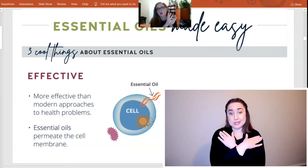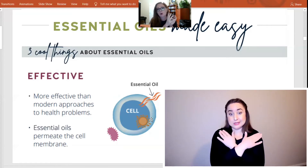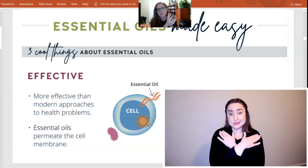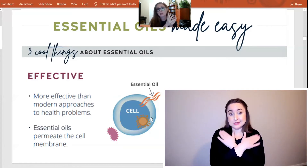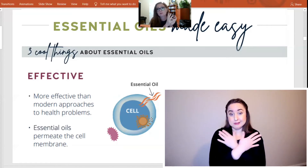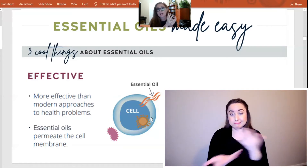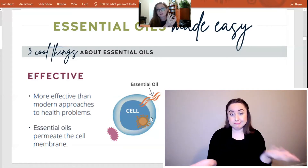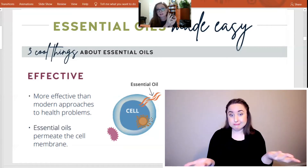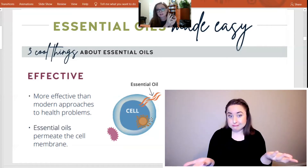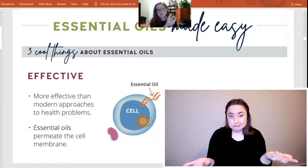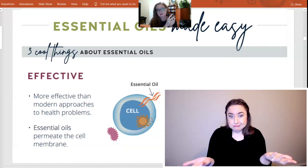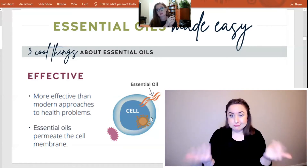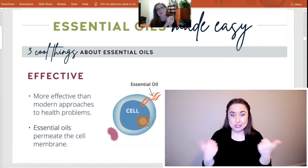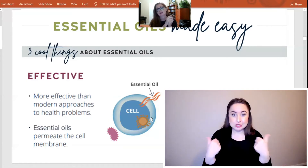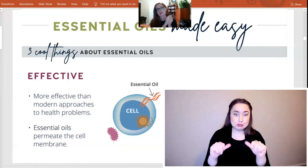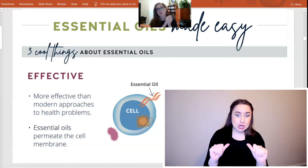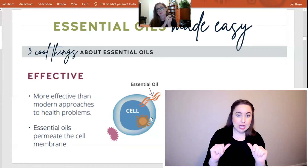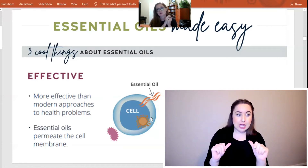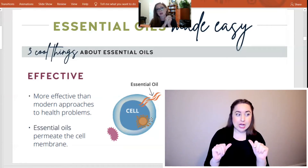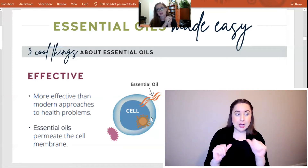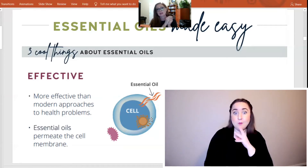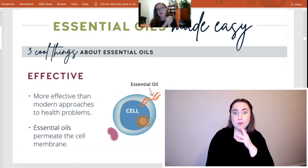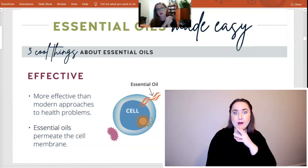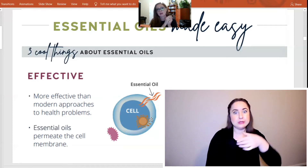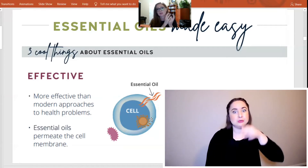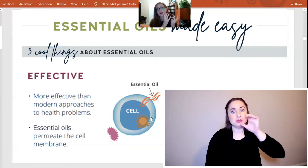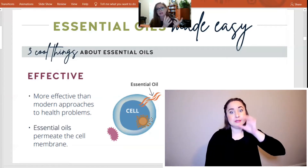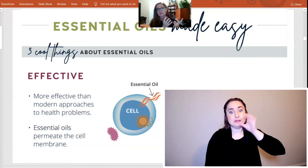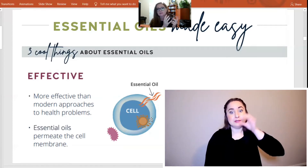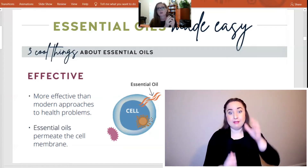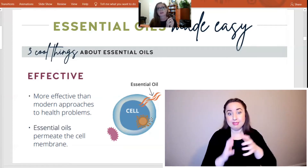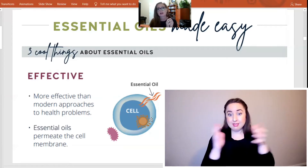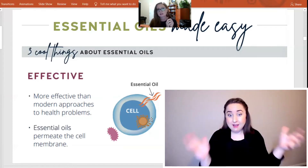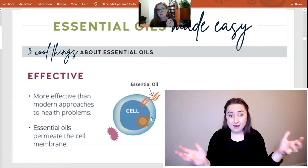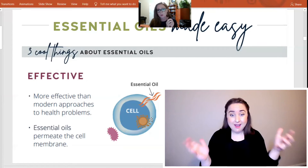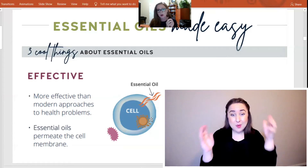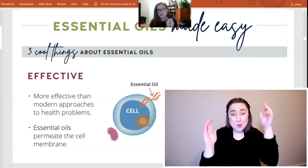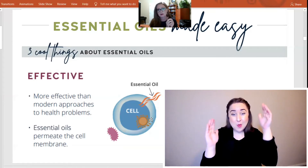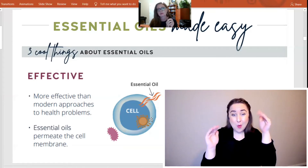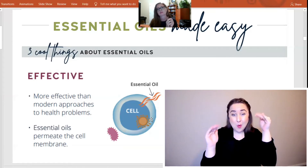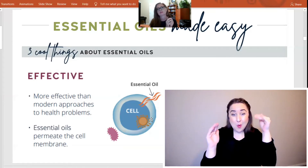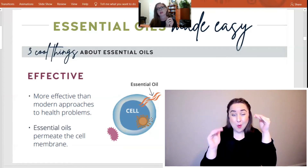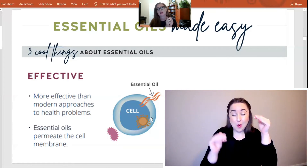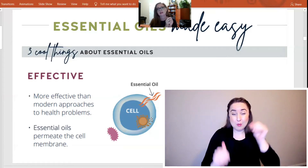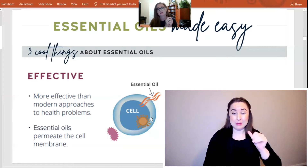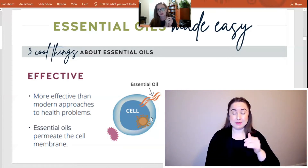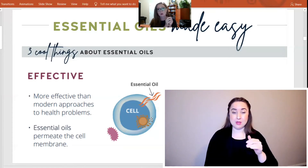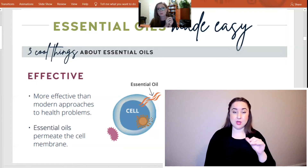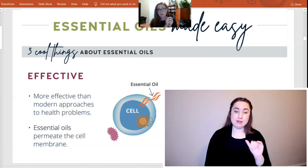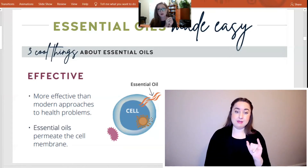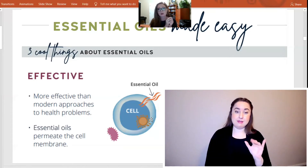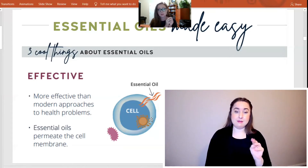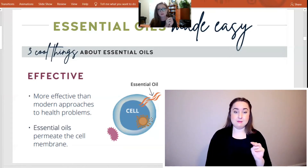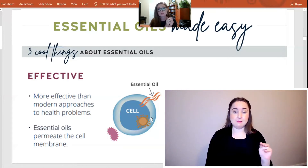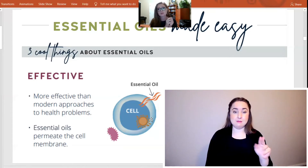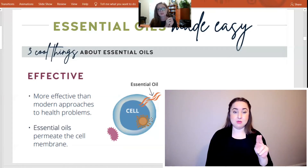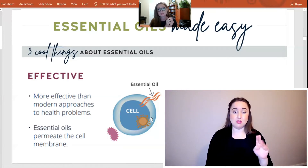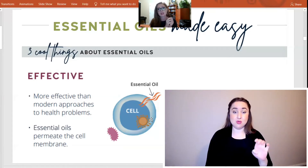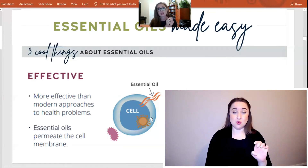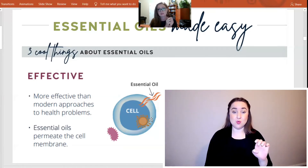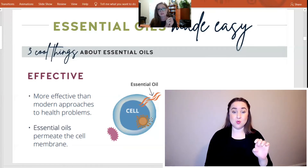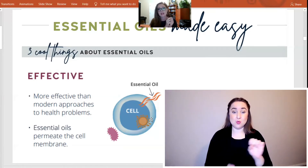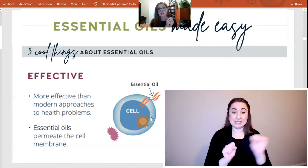go home and rest. We're trying to drink lots of water and hope that our immune